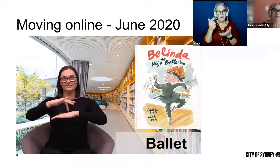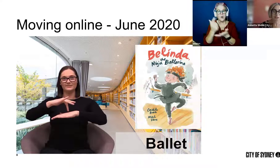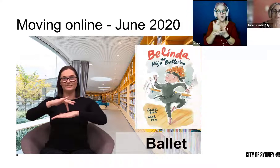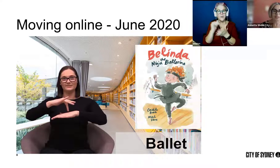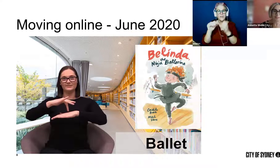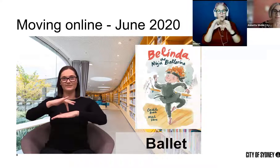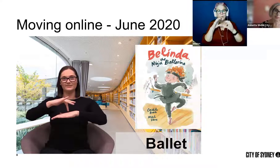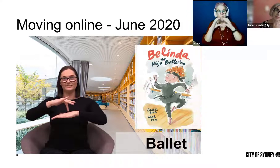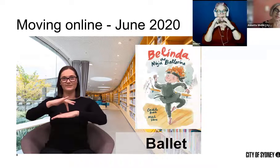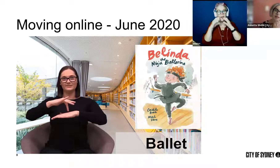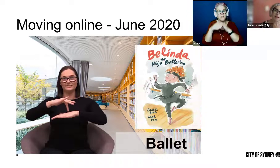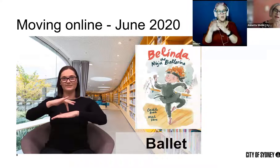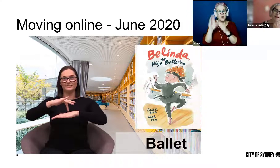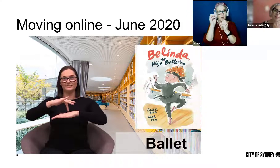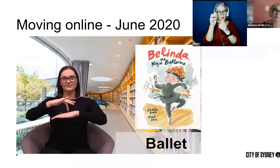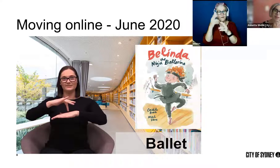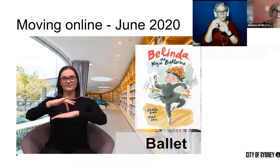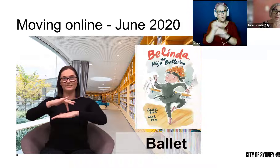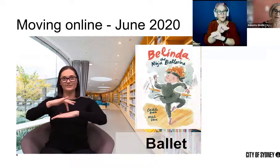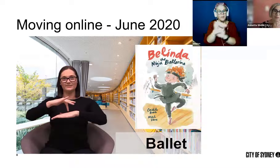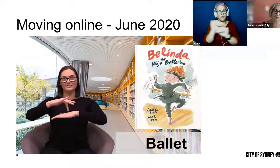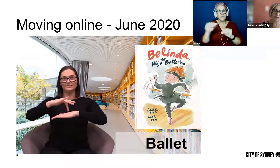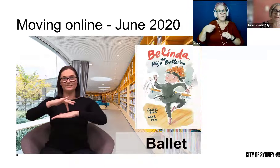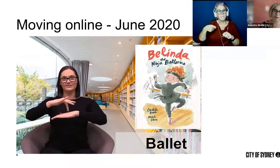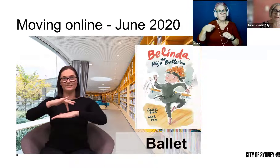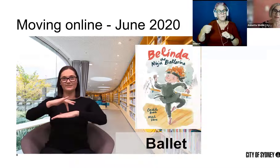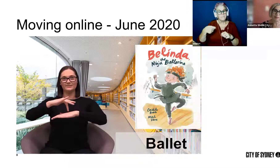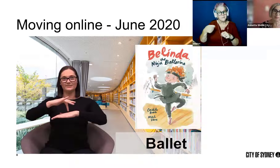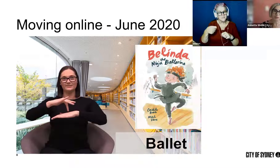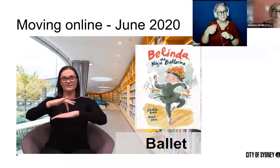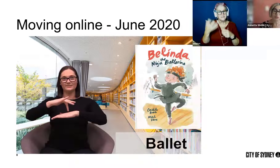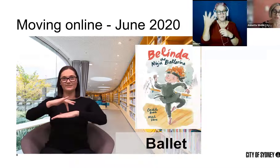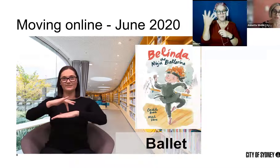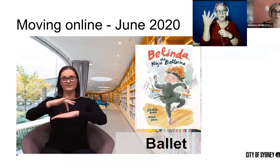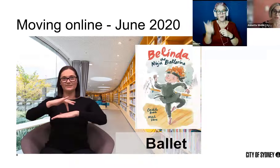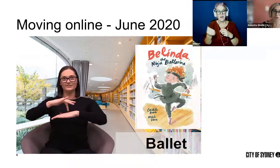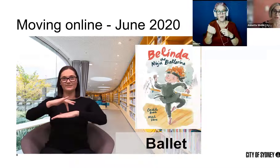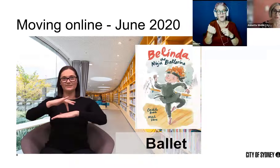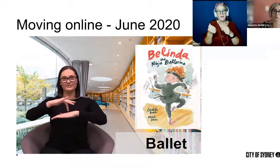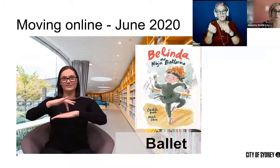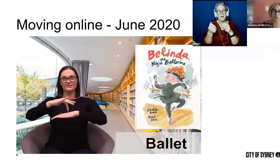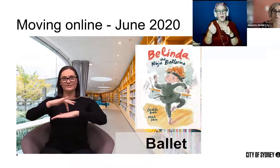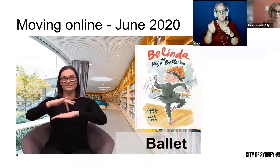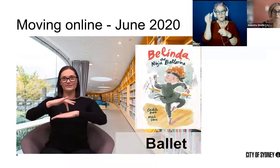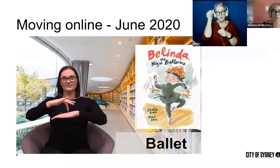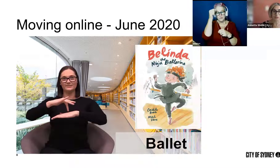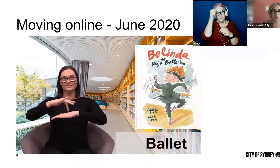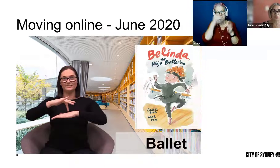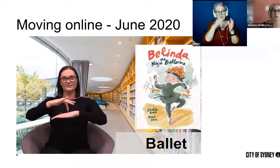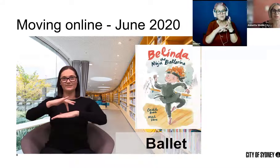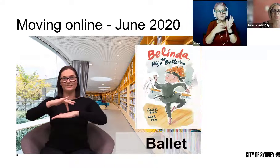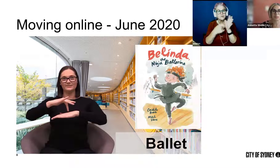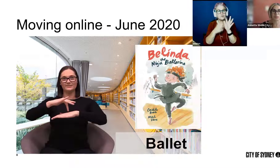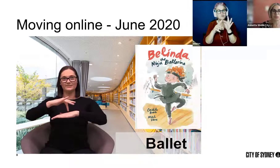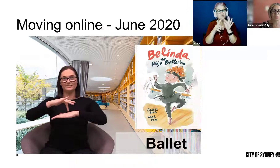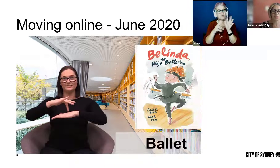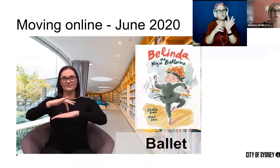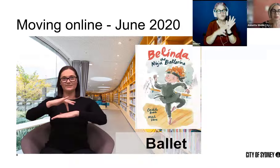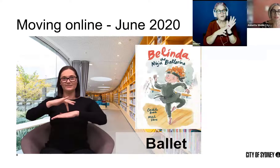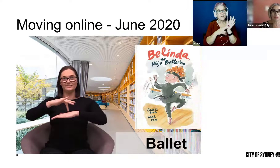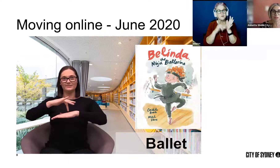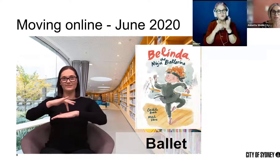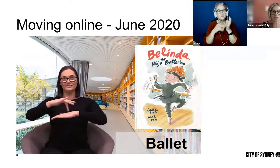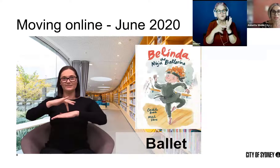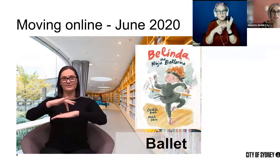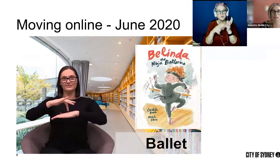Auslan to their members, they have a green screen studio that they use frequently for